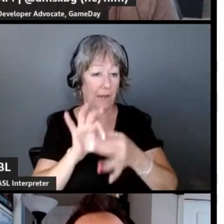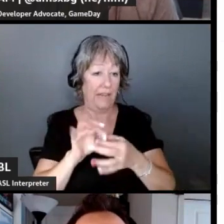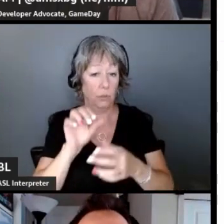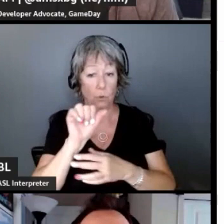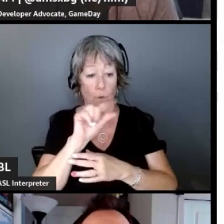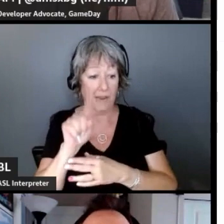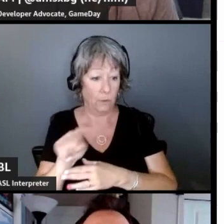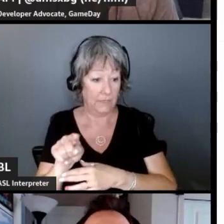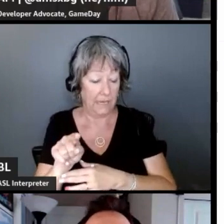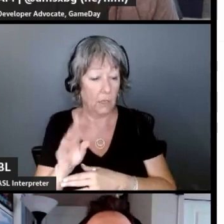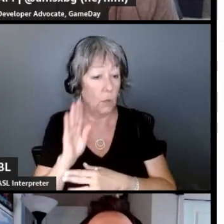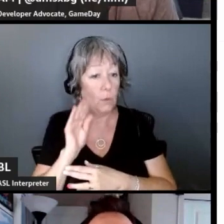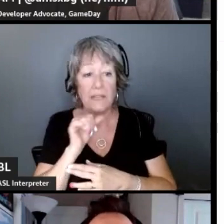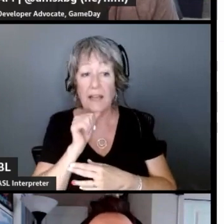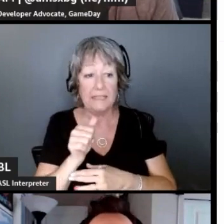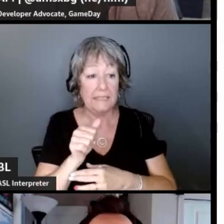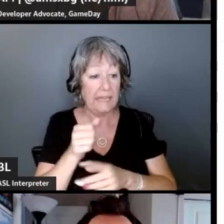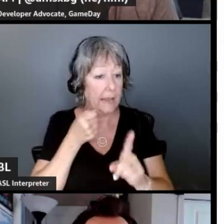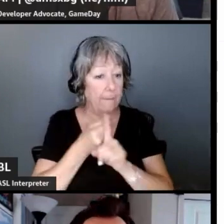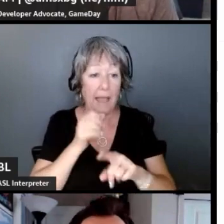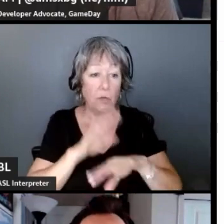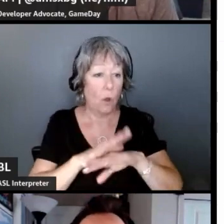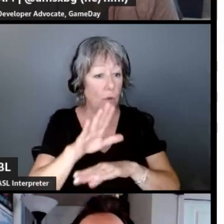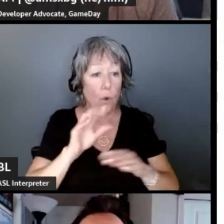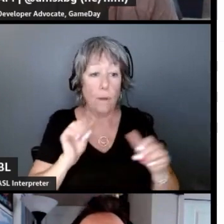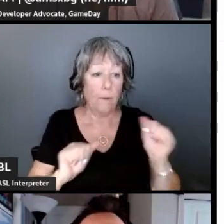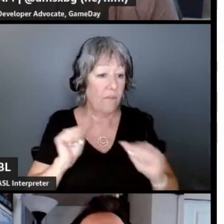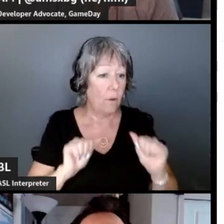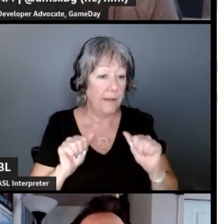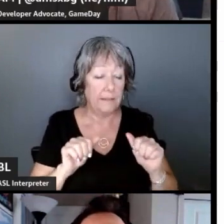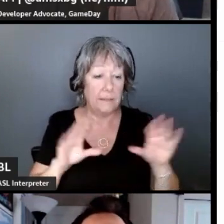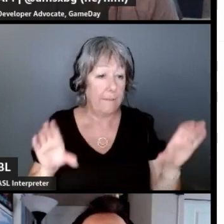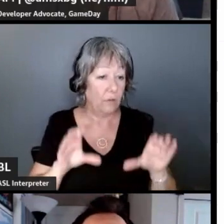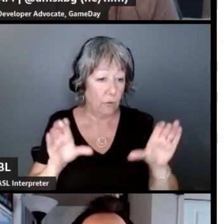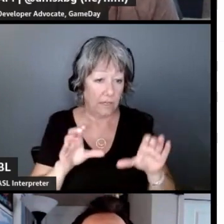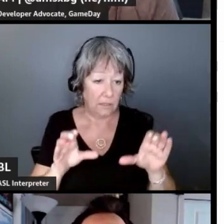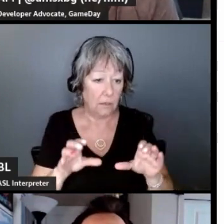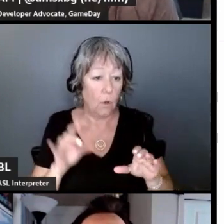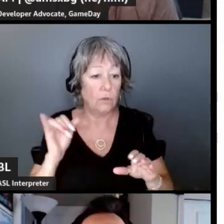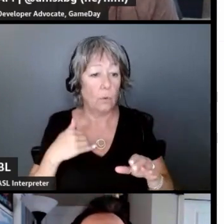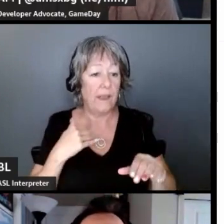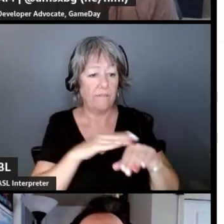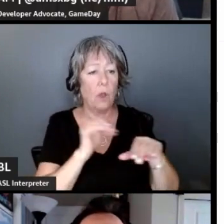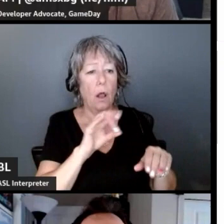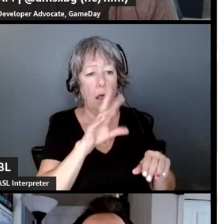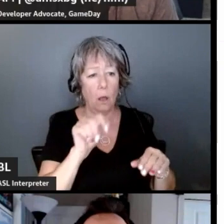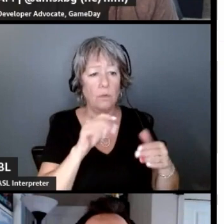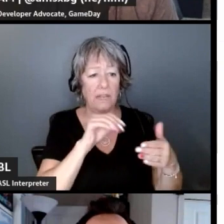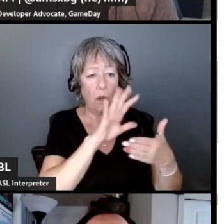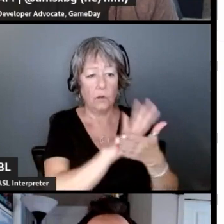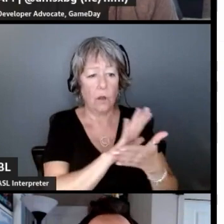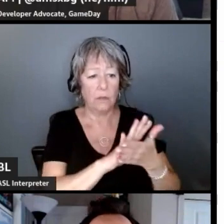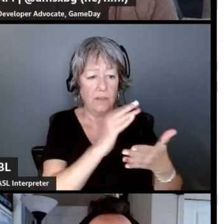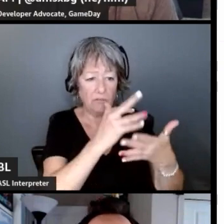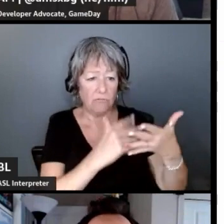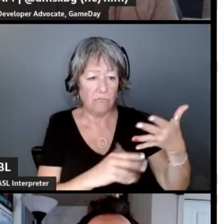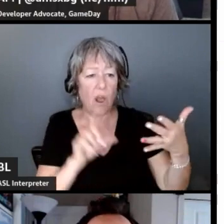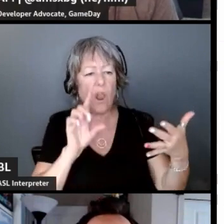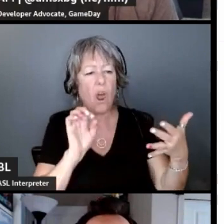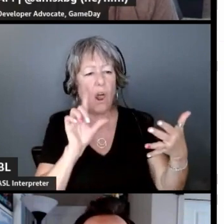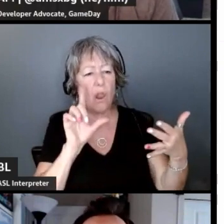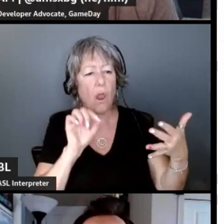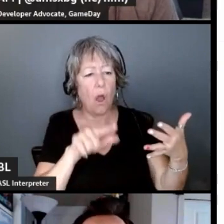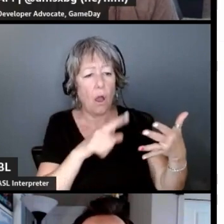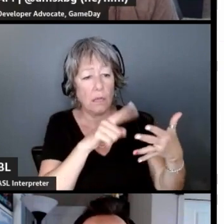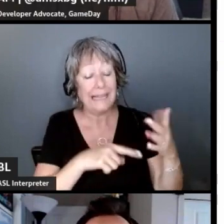see impact on your performance metrics as well. Like we have called out in our documentation, blogs, etc. The impact, if